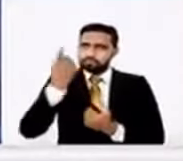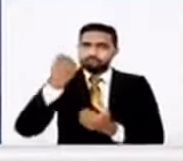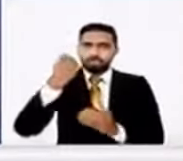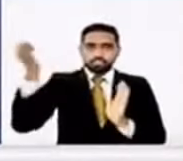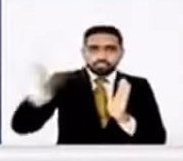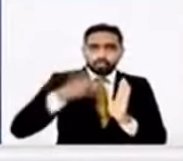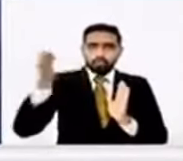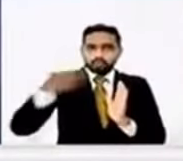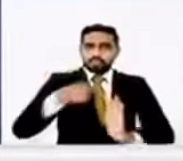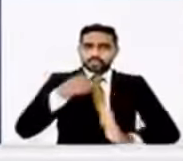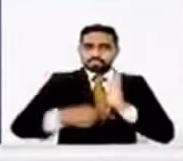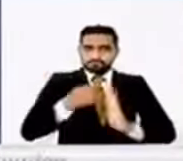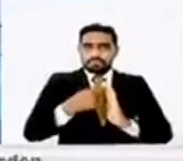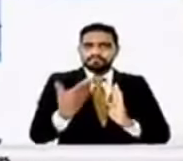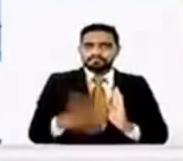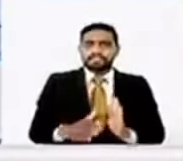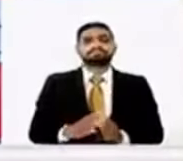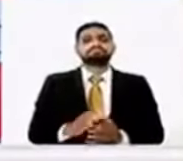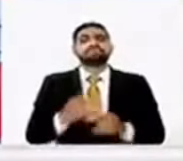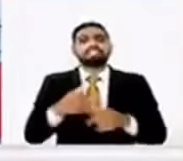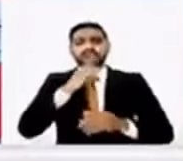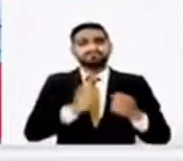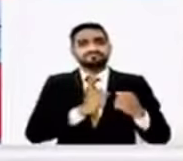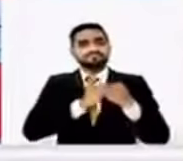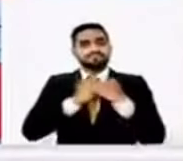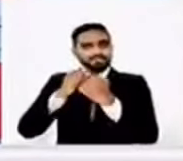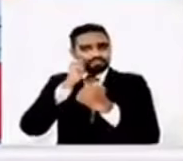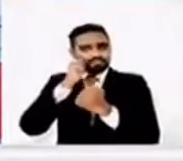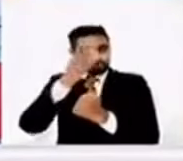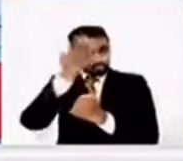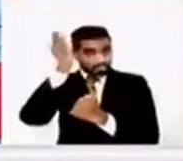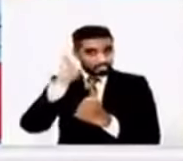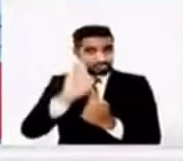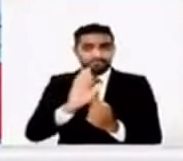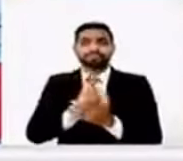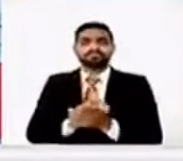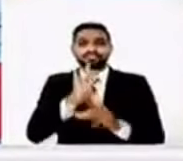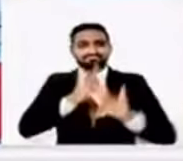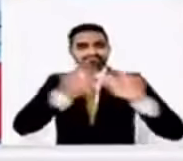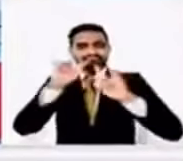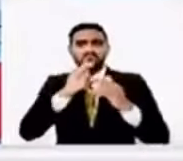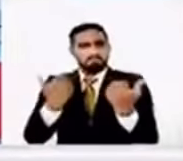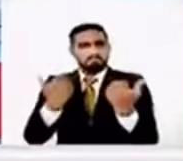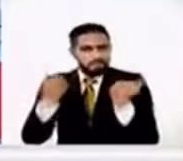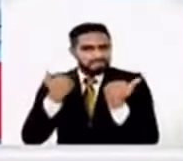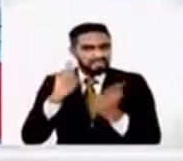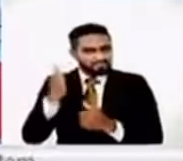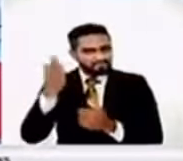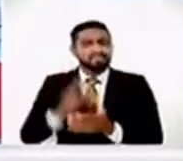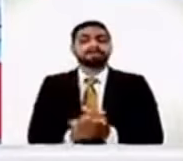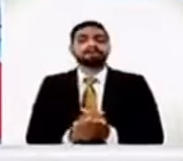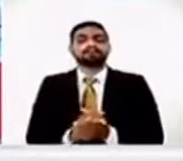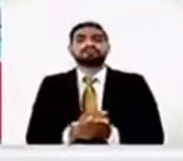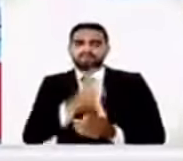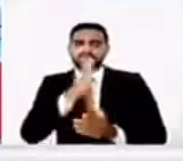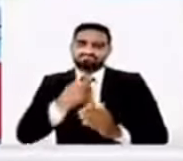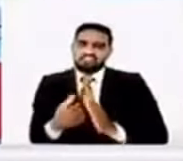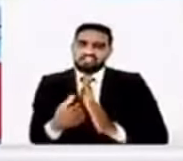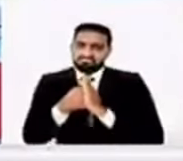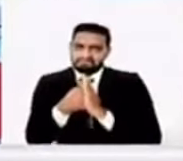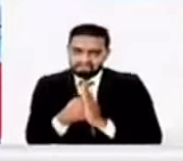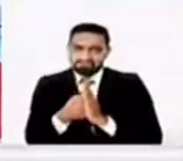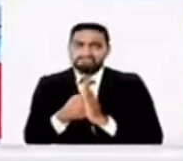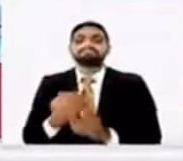people who work there, work out there, work really hard, should be respected and given some